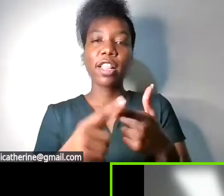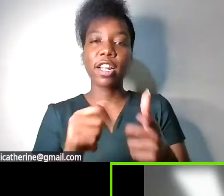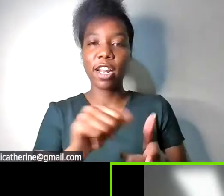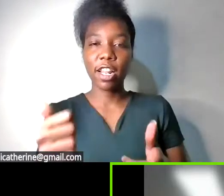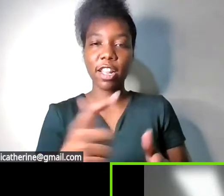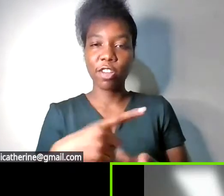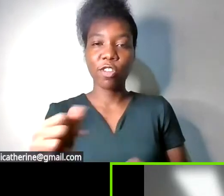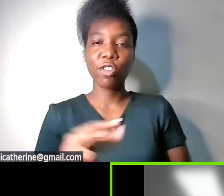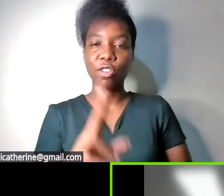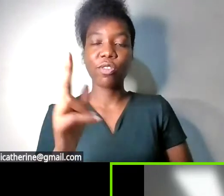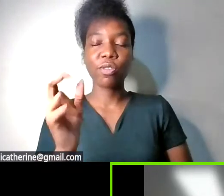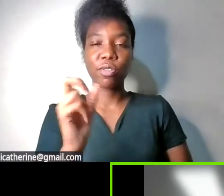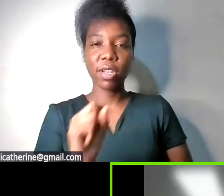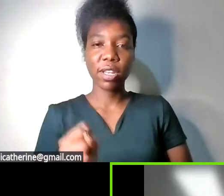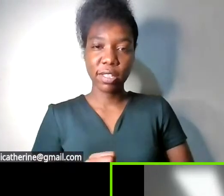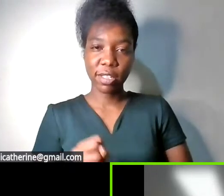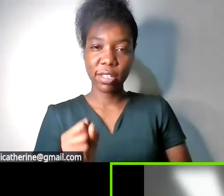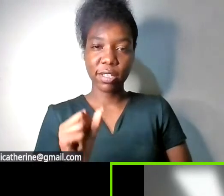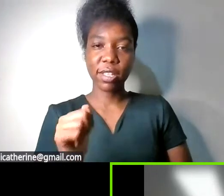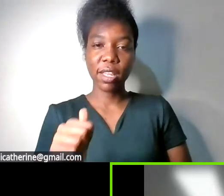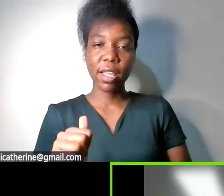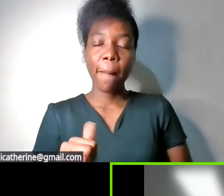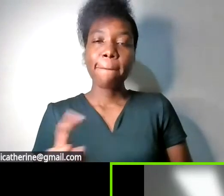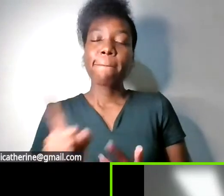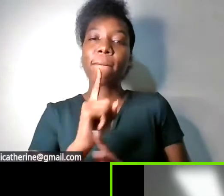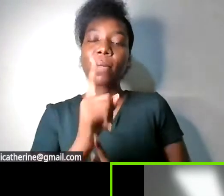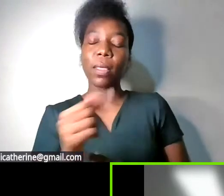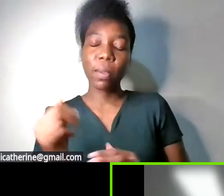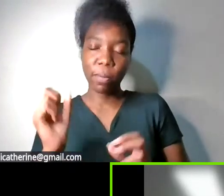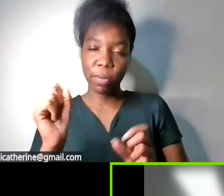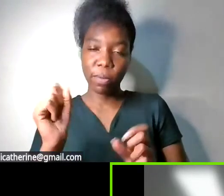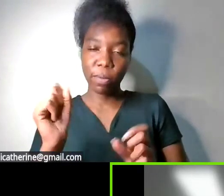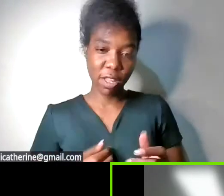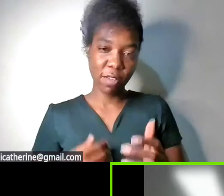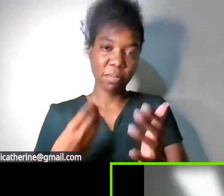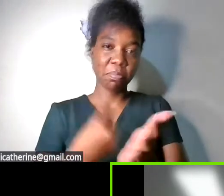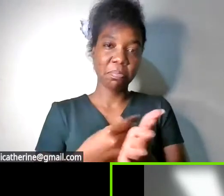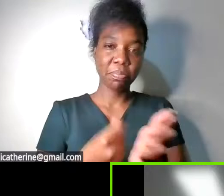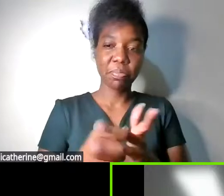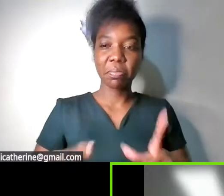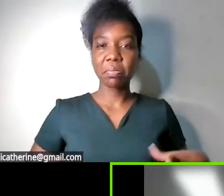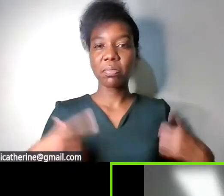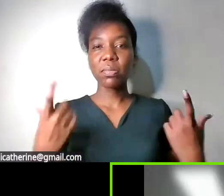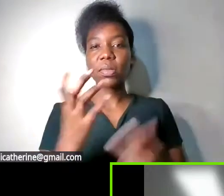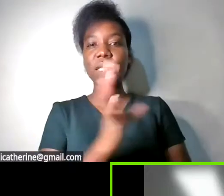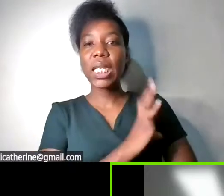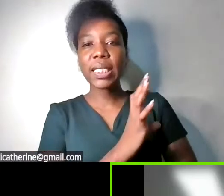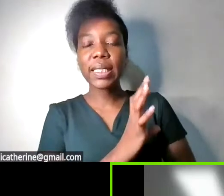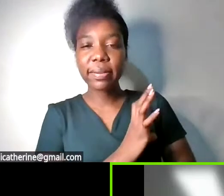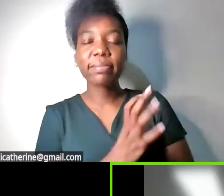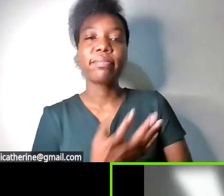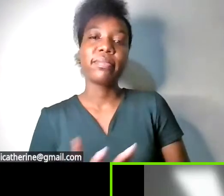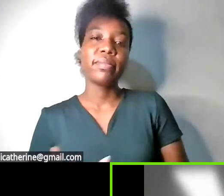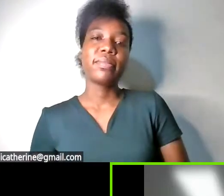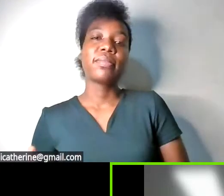But as a matter of expenses and cost of living, Canada is still one of the